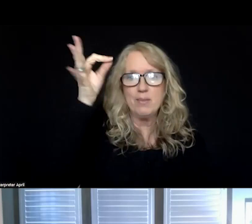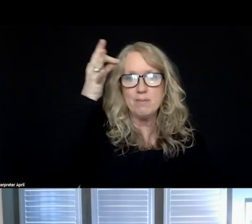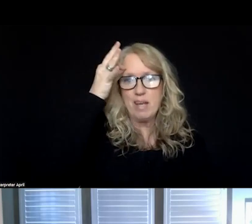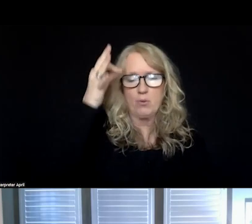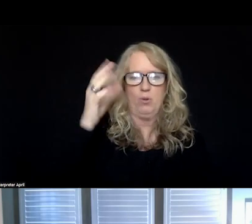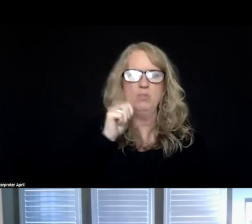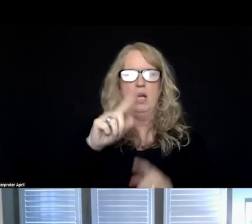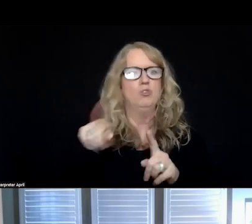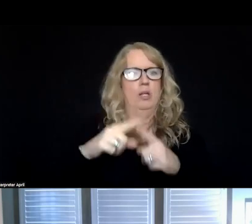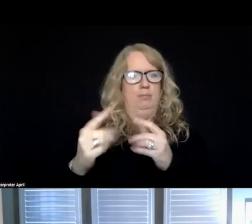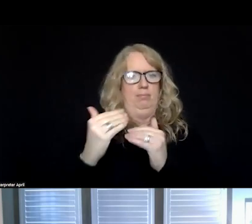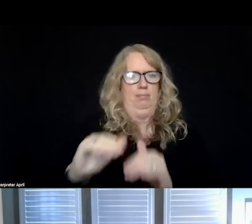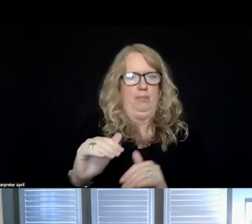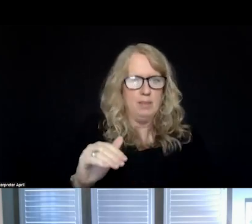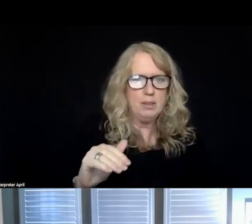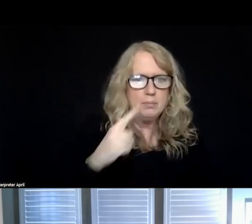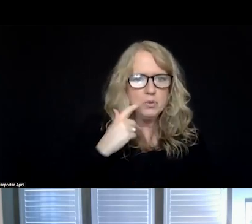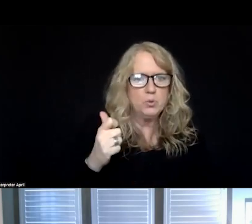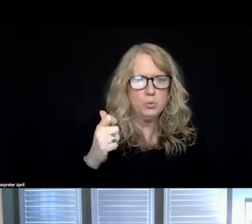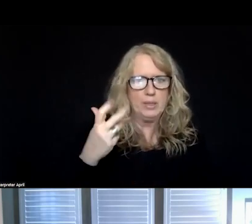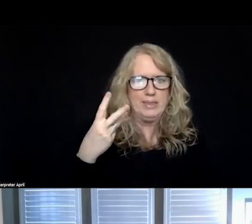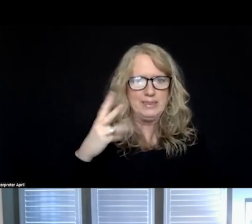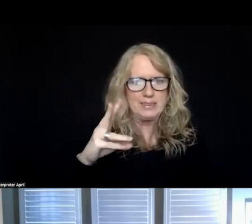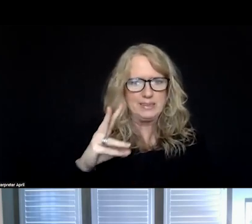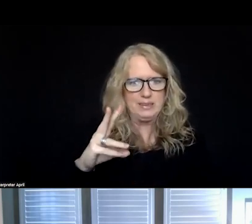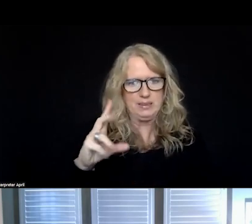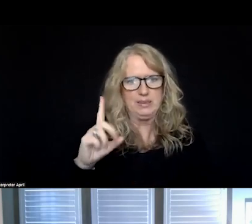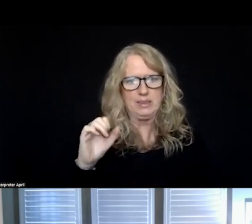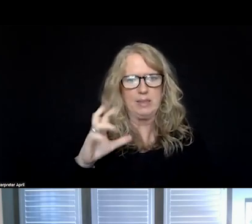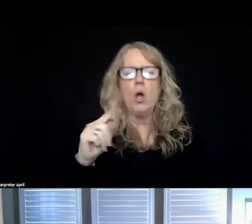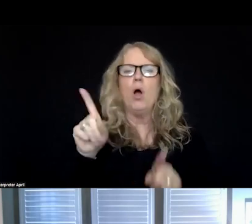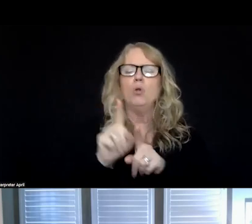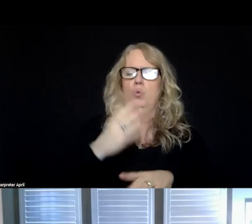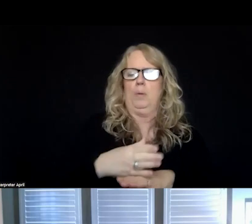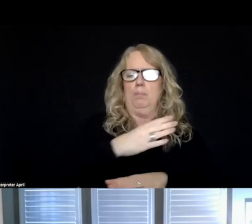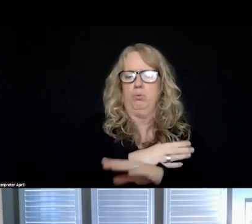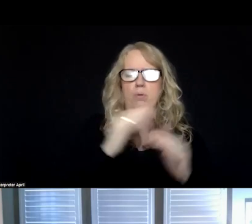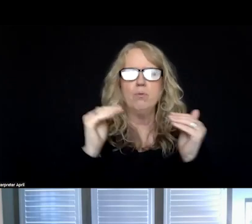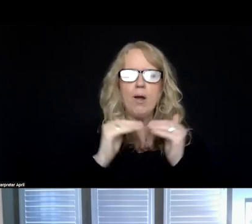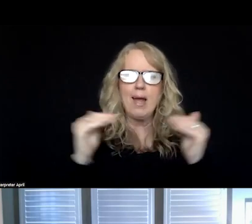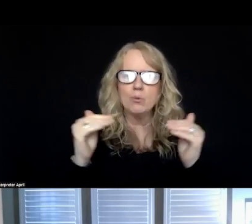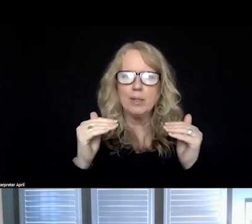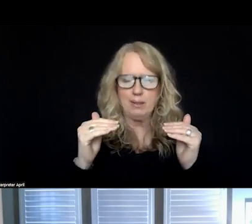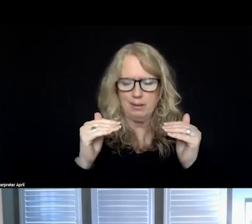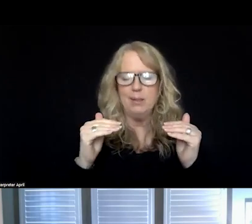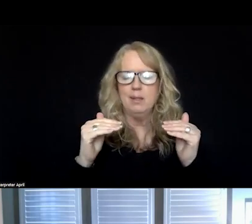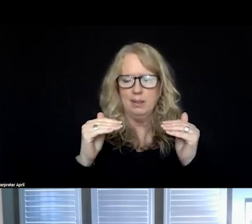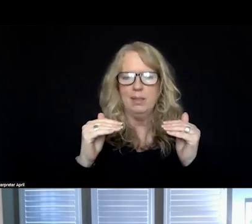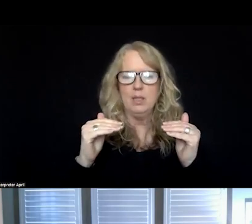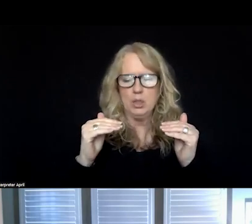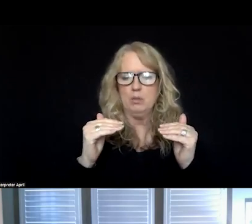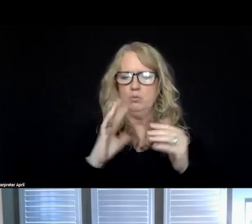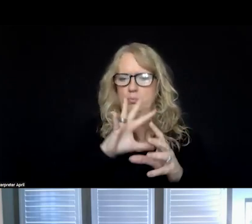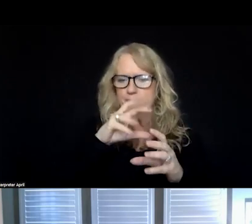be limited to 16 beds. We also wanted to improve equity by incorporating cultural